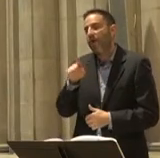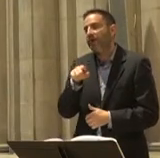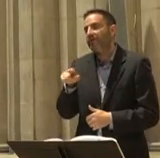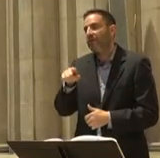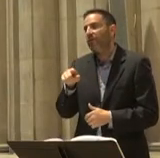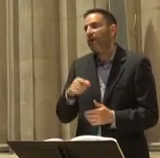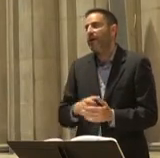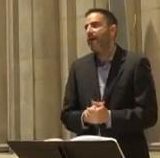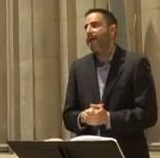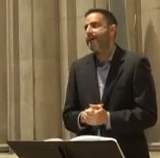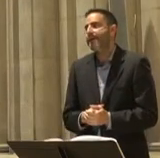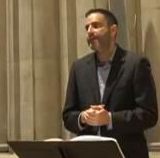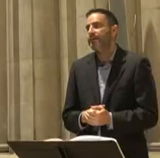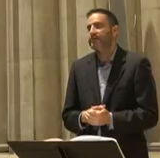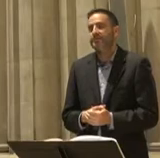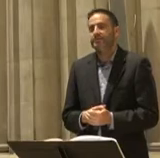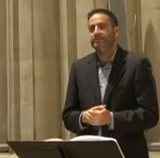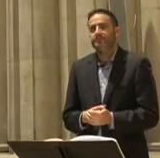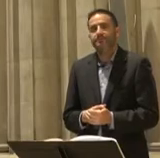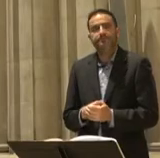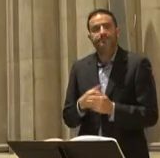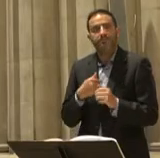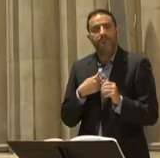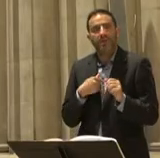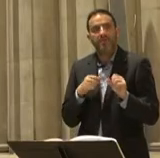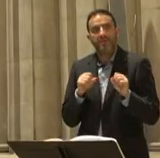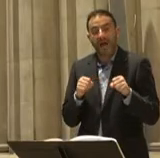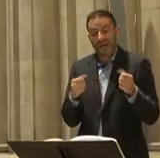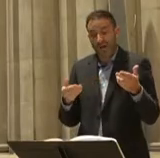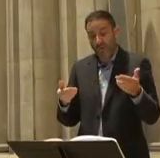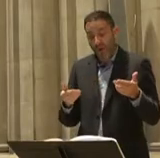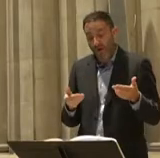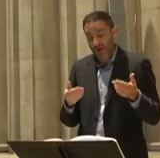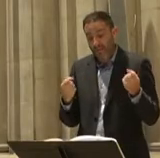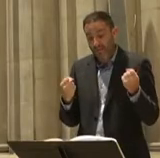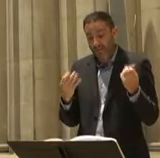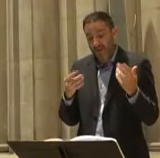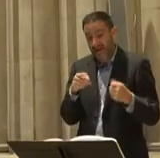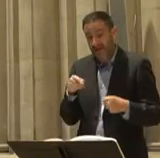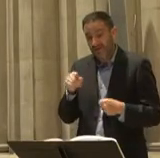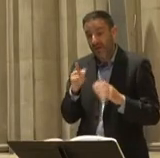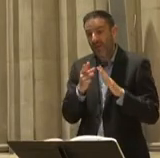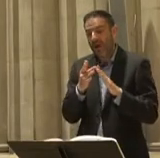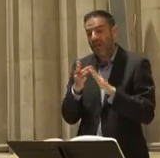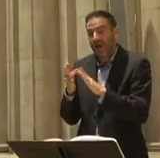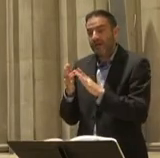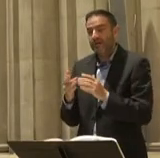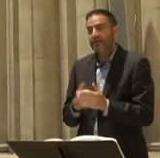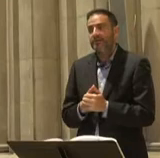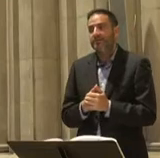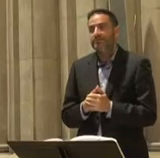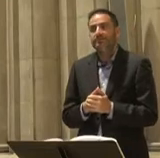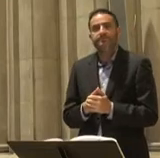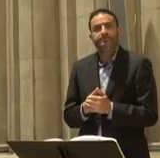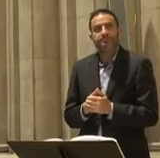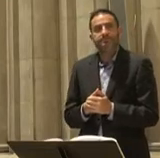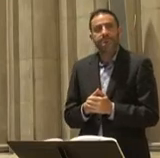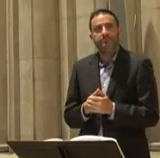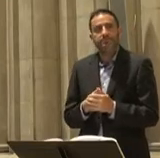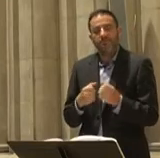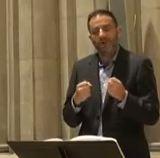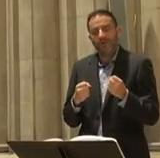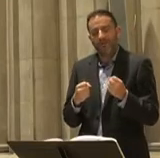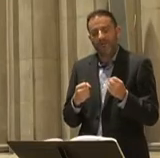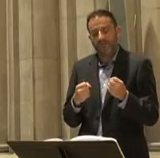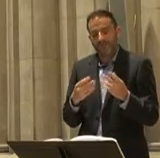well. But perhaps I could also welcome so many of you online, many of you part of our Worldwide